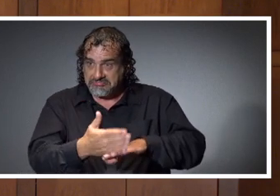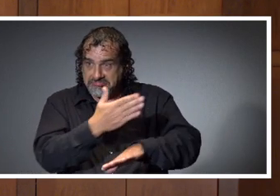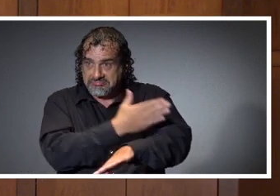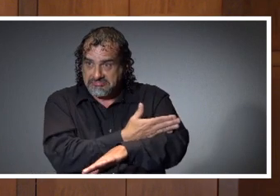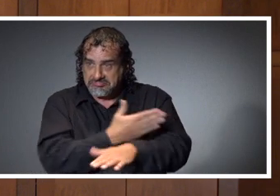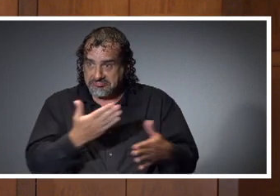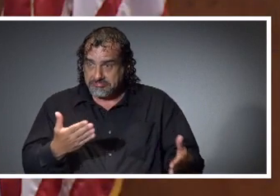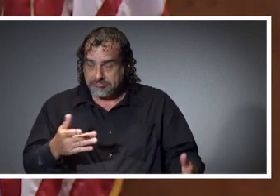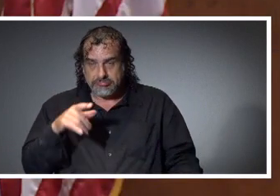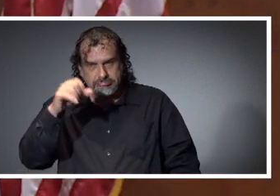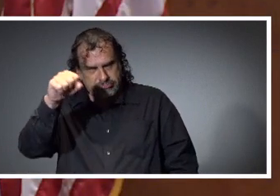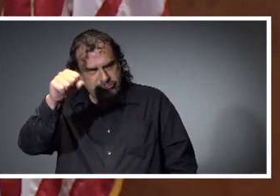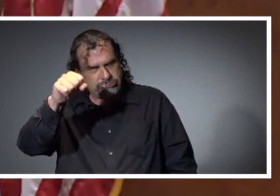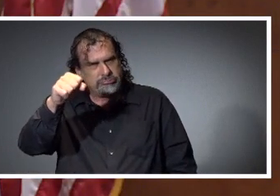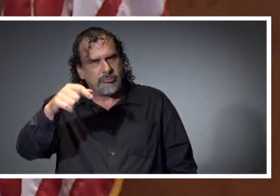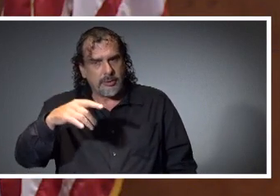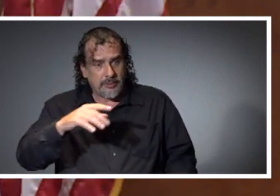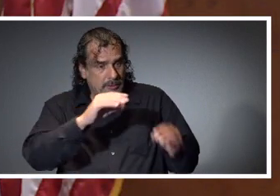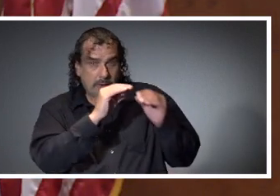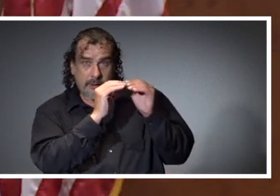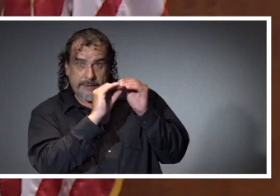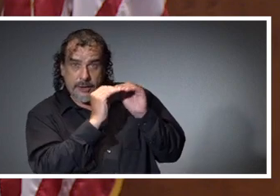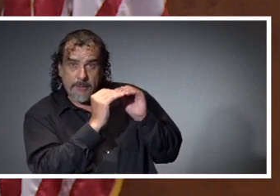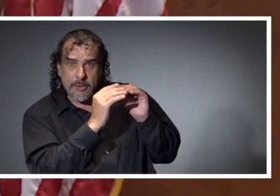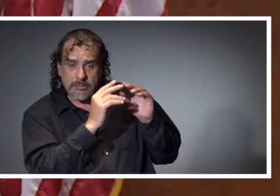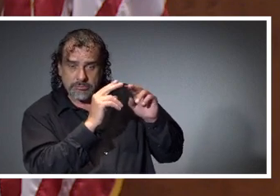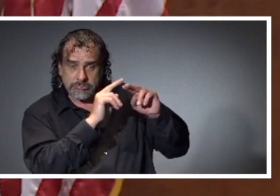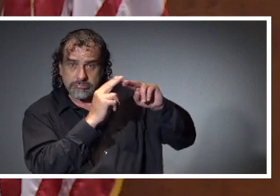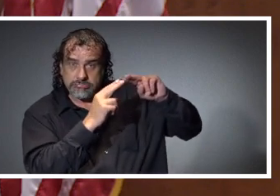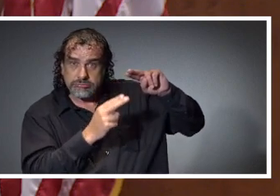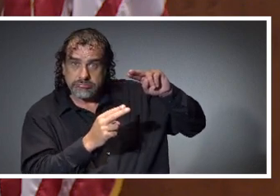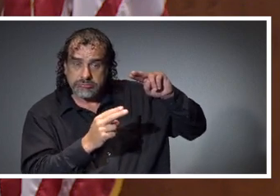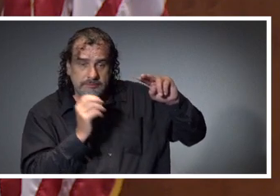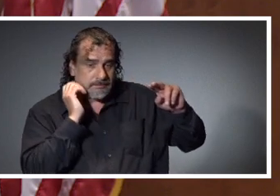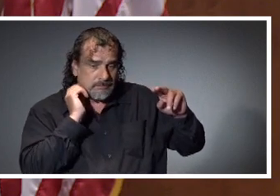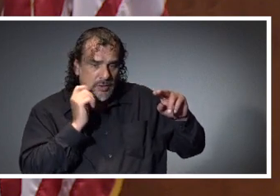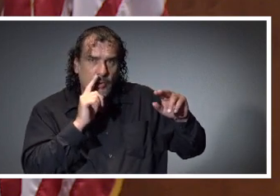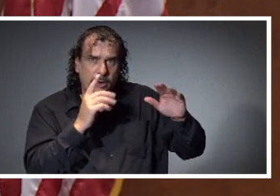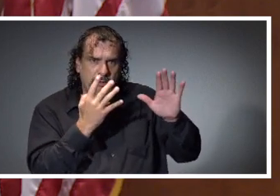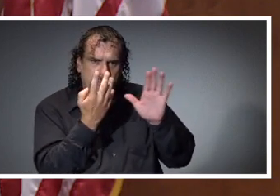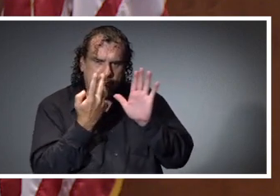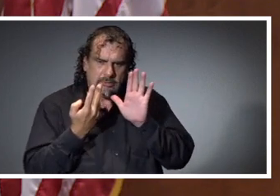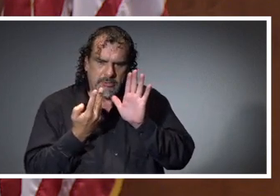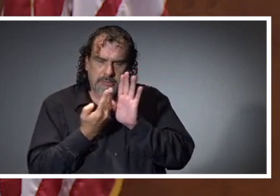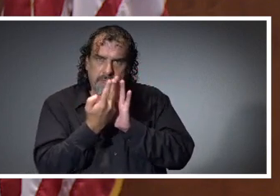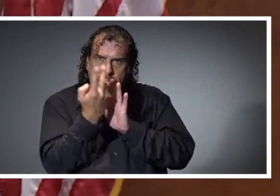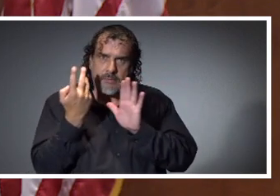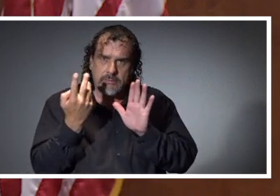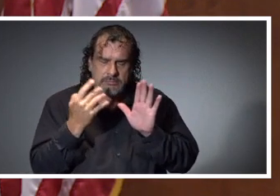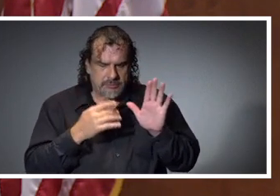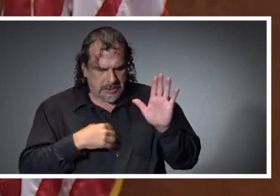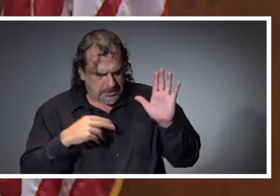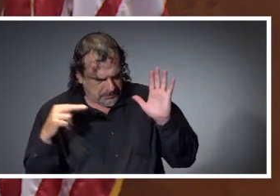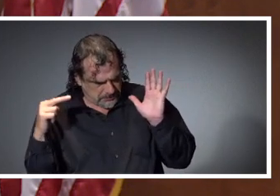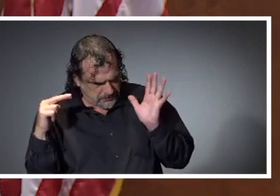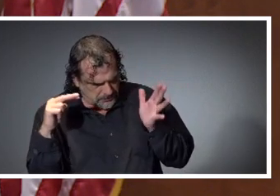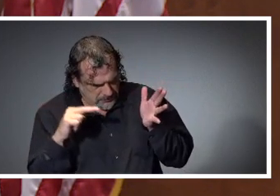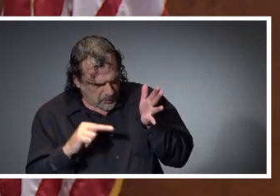by the numbers over the last really 4 weeks. I went through them yesterday,